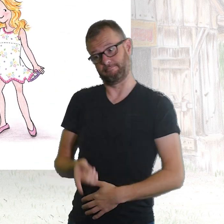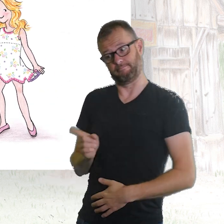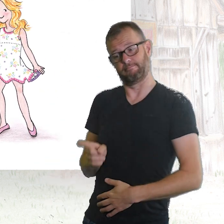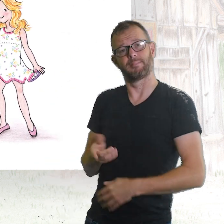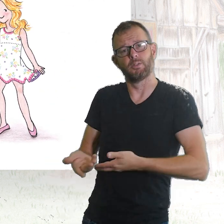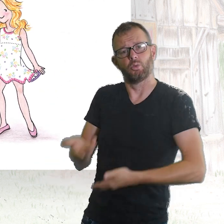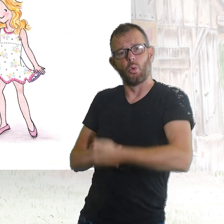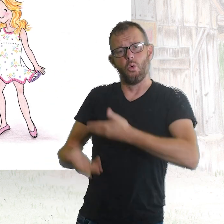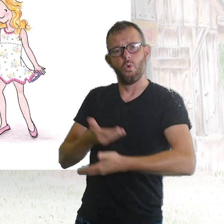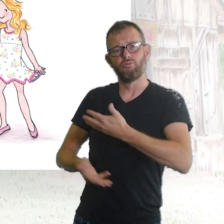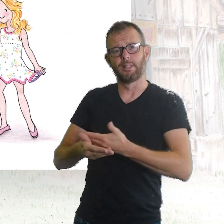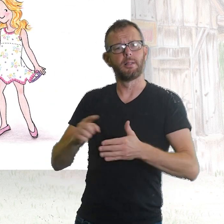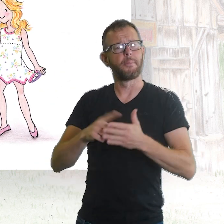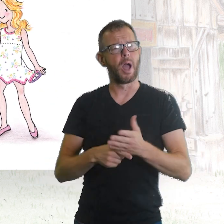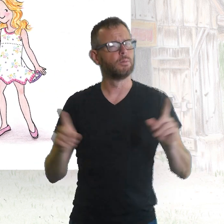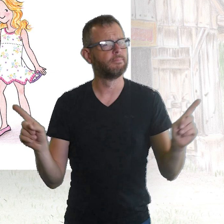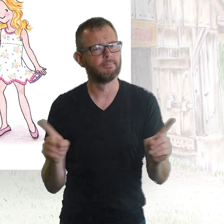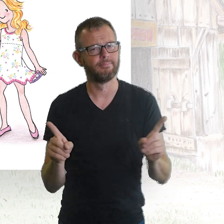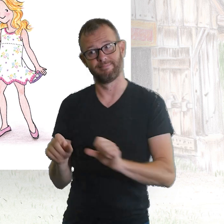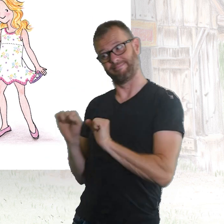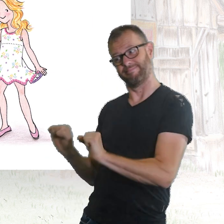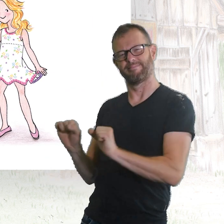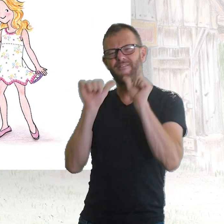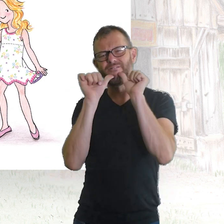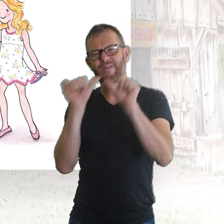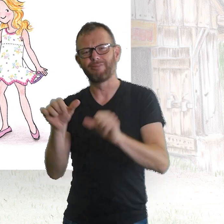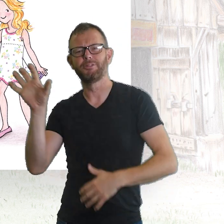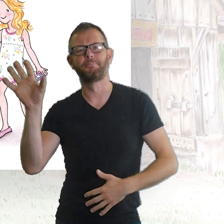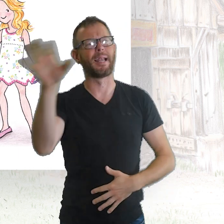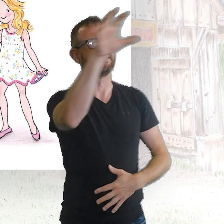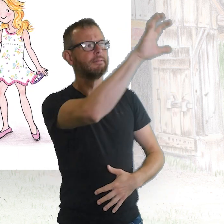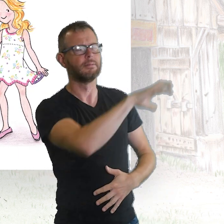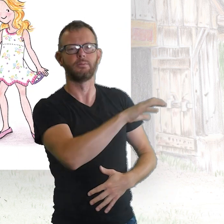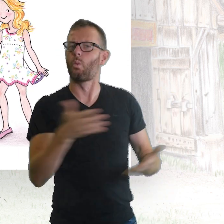This is a story about their favourite places in Suffolk.